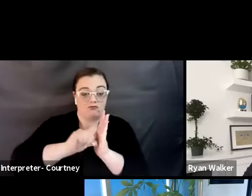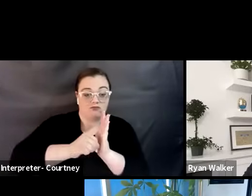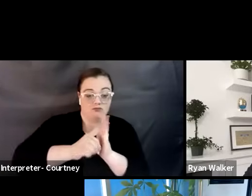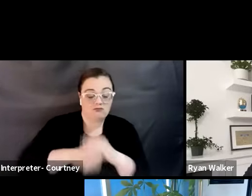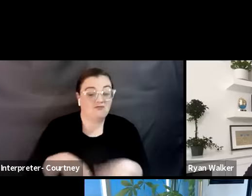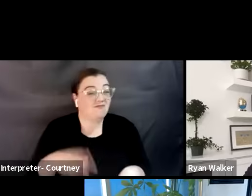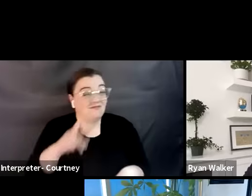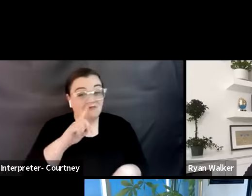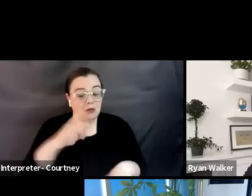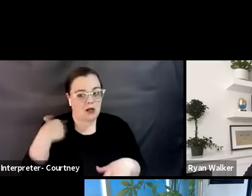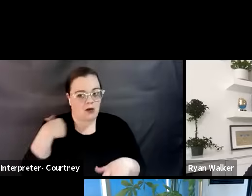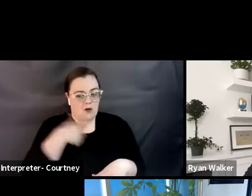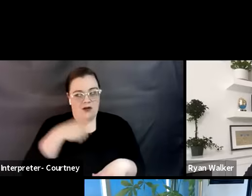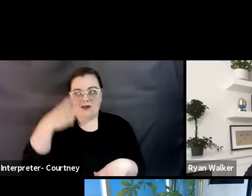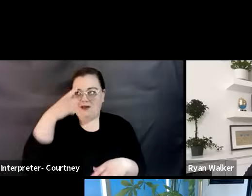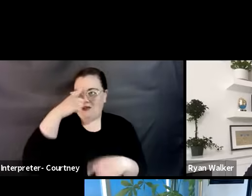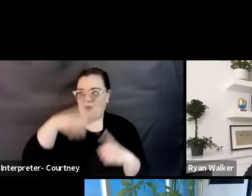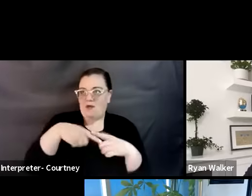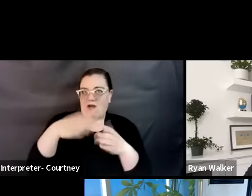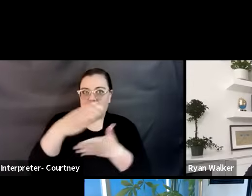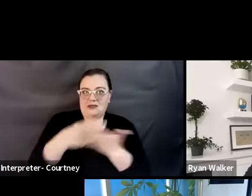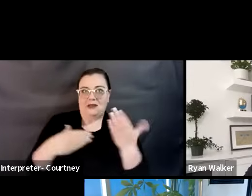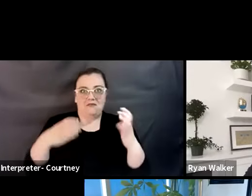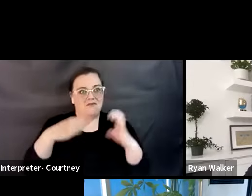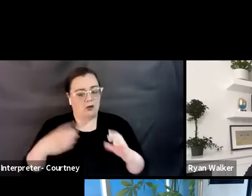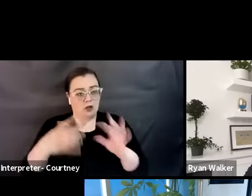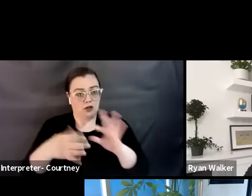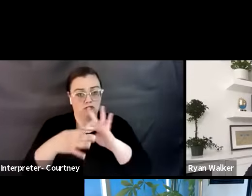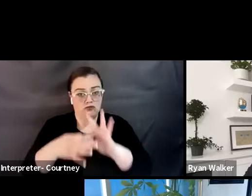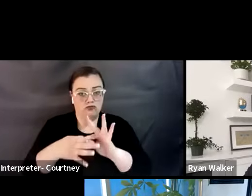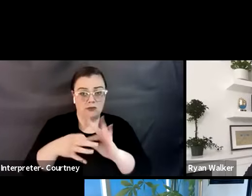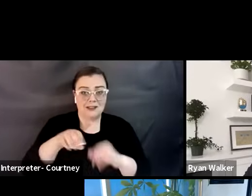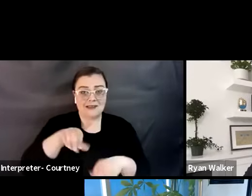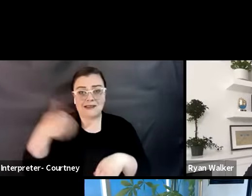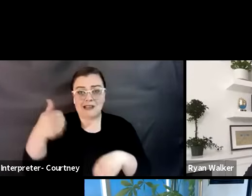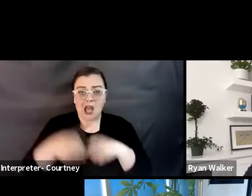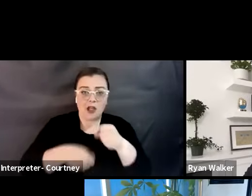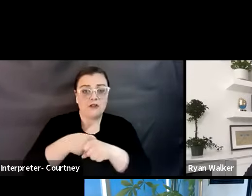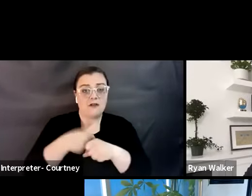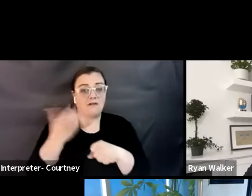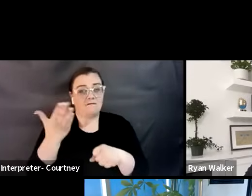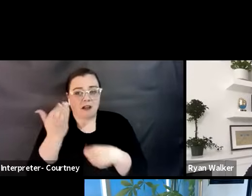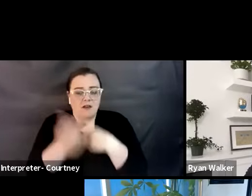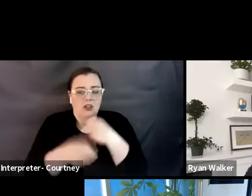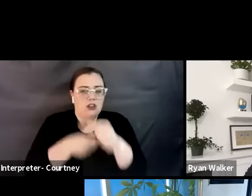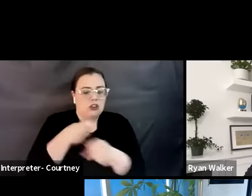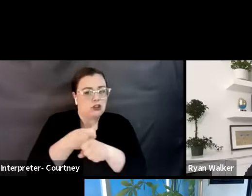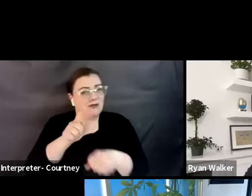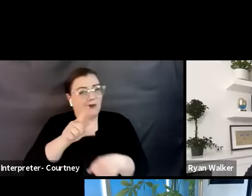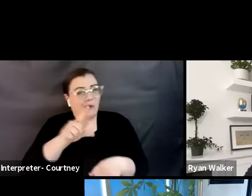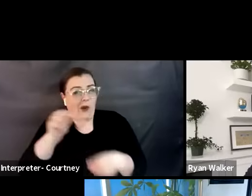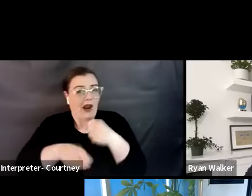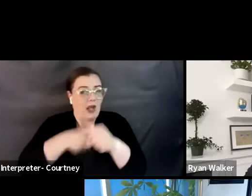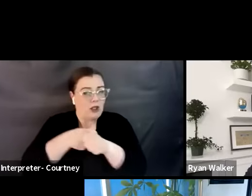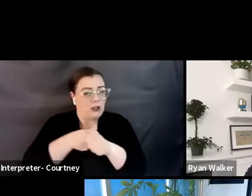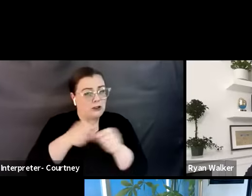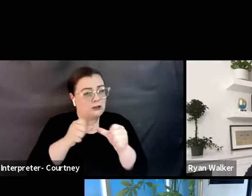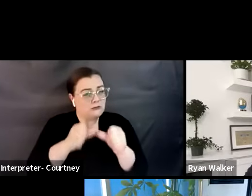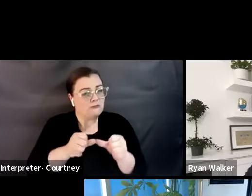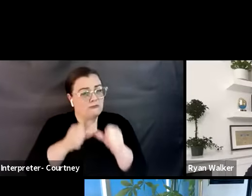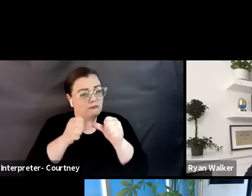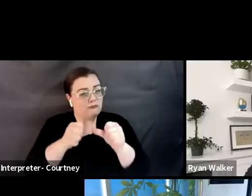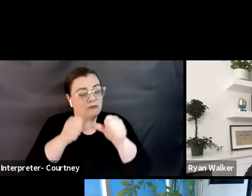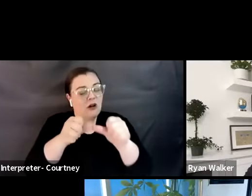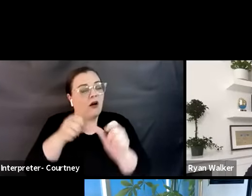10, 15, 20-year relationships, that's about communication, because there's highs and lows in your career. Everybody's not going to always